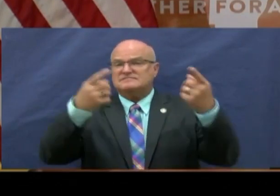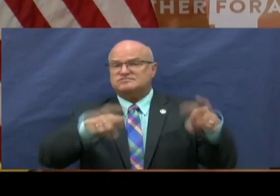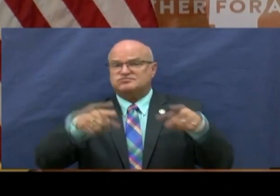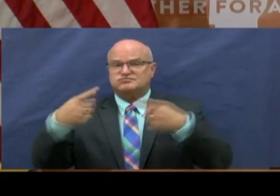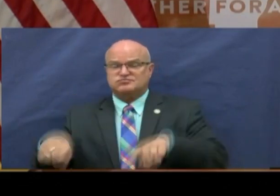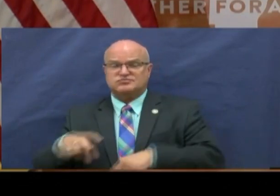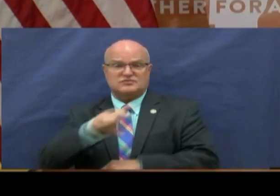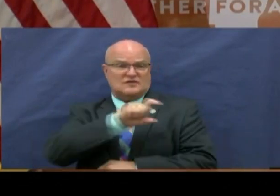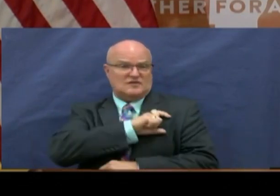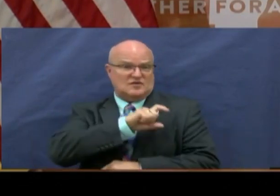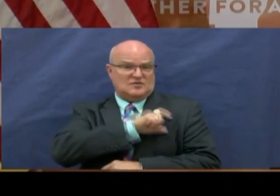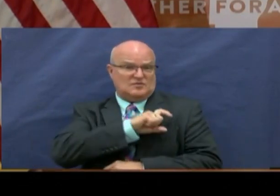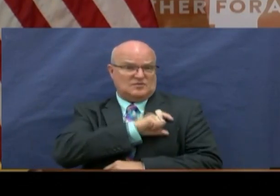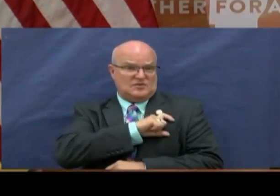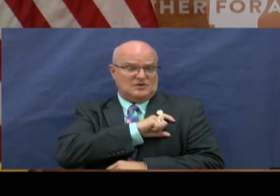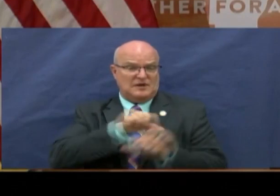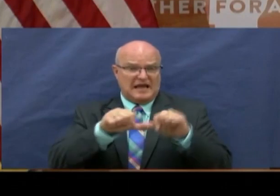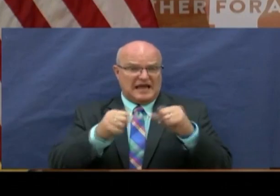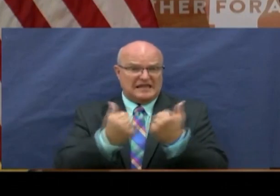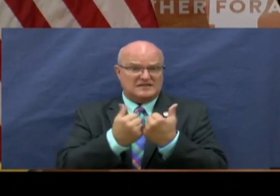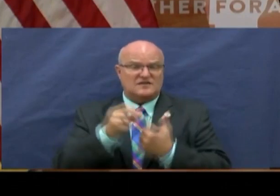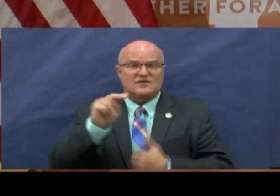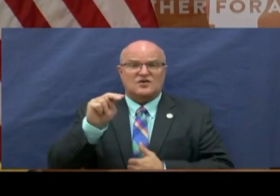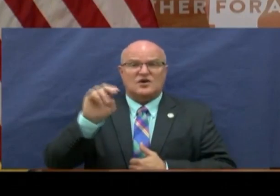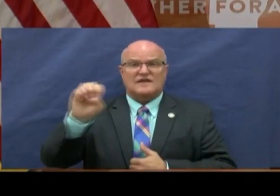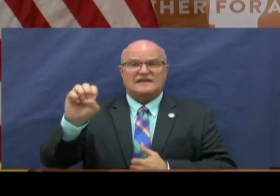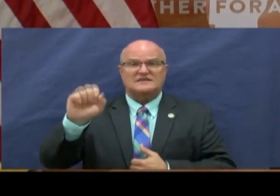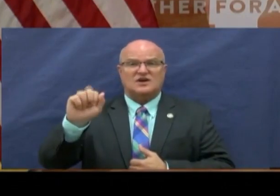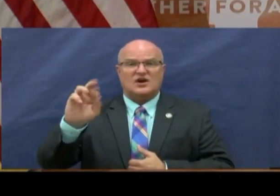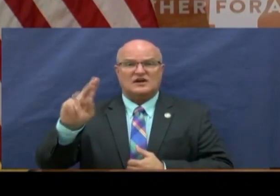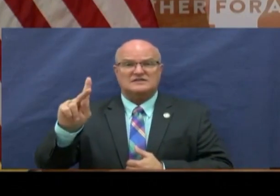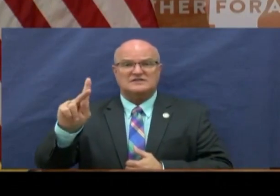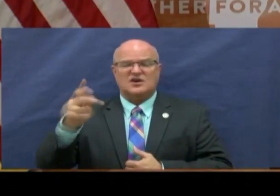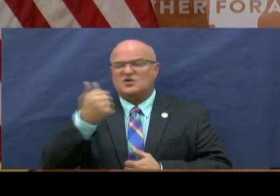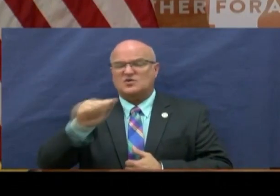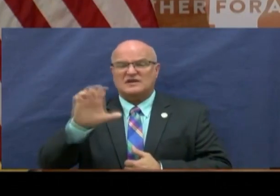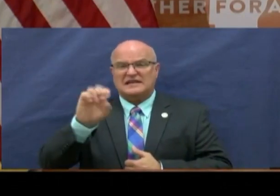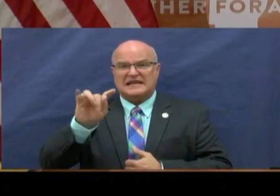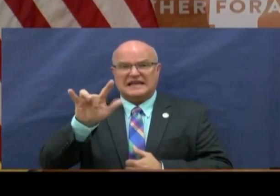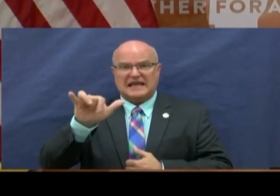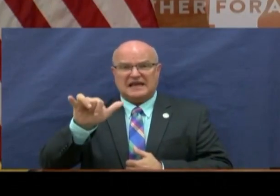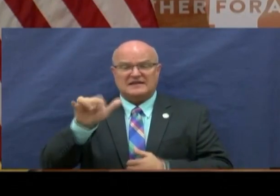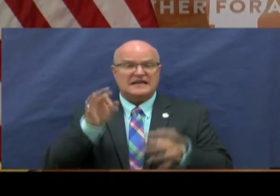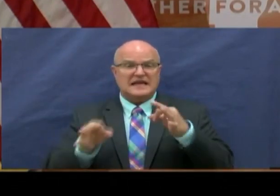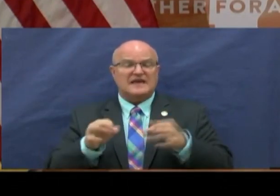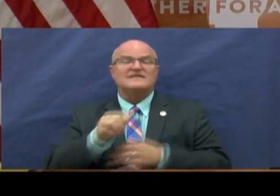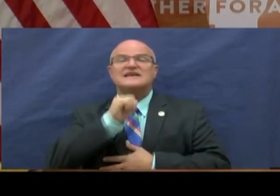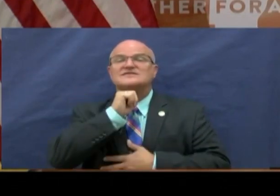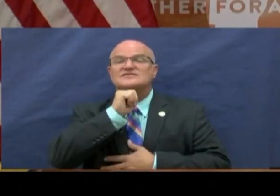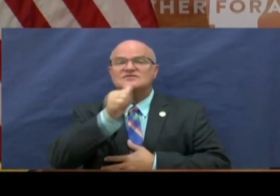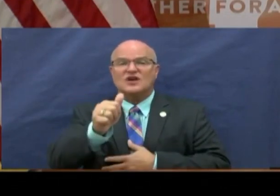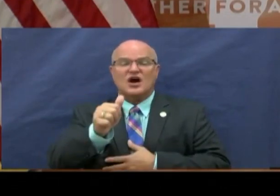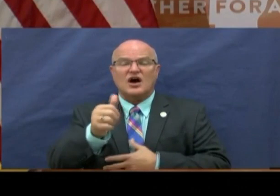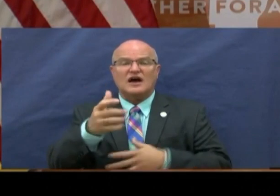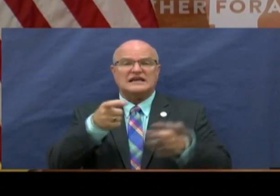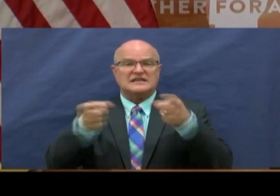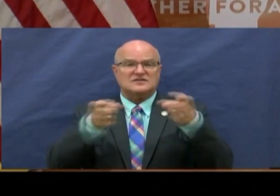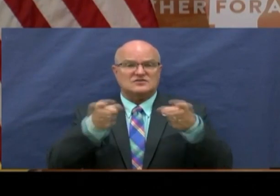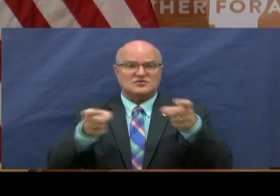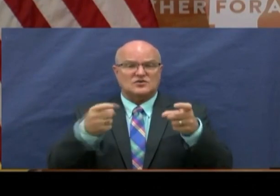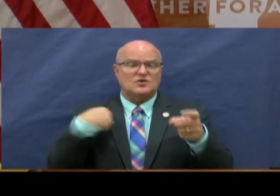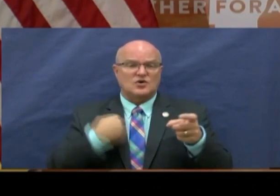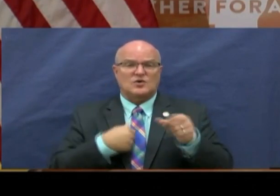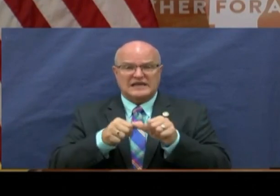law enforcement or Northeast Arkansas or any particular county if they do not get this under control and we